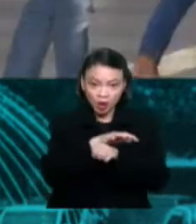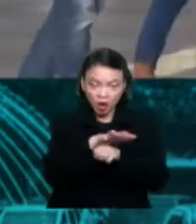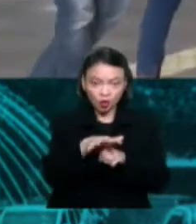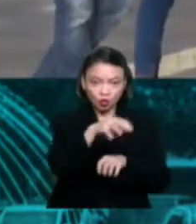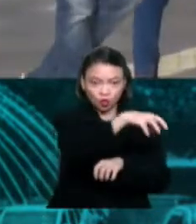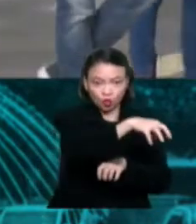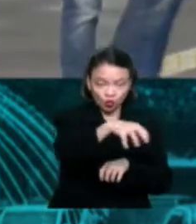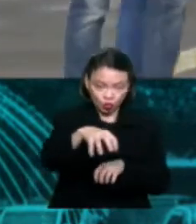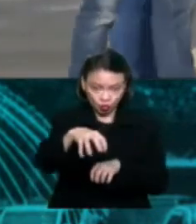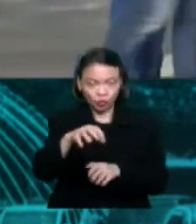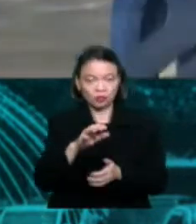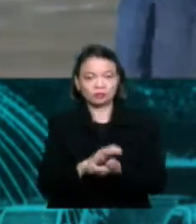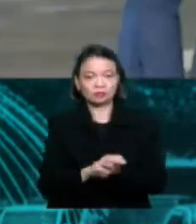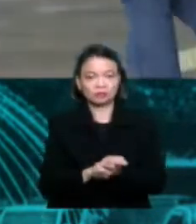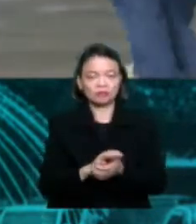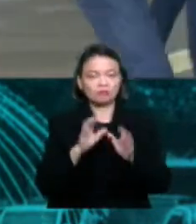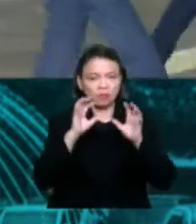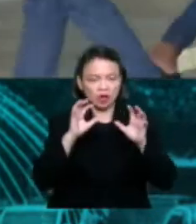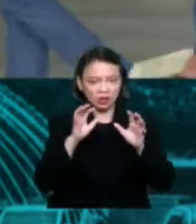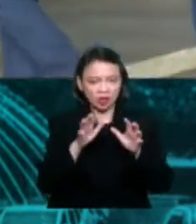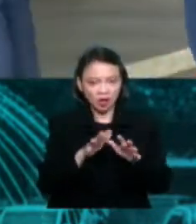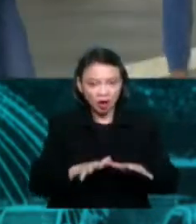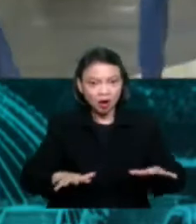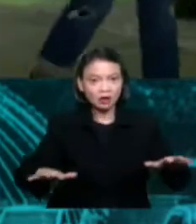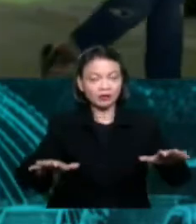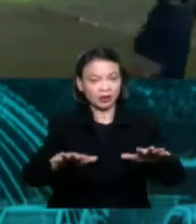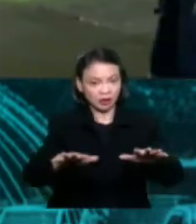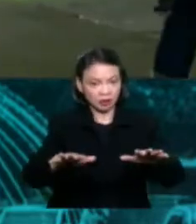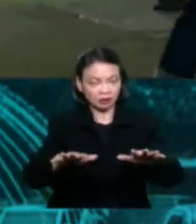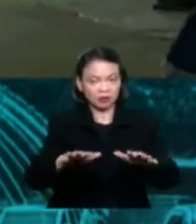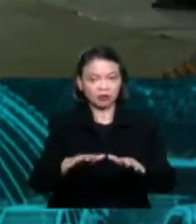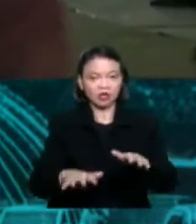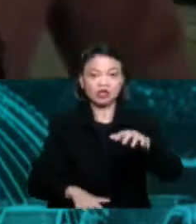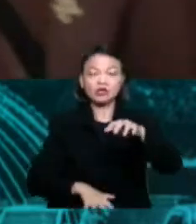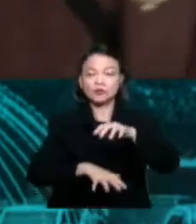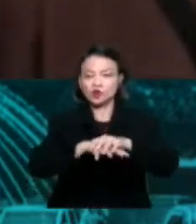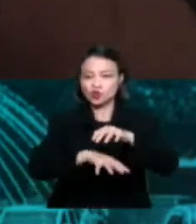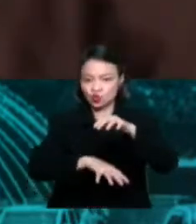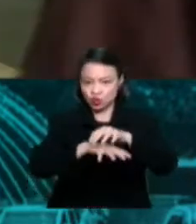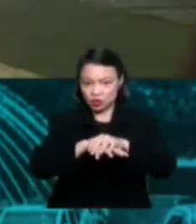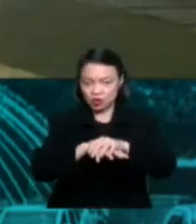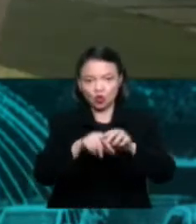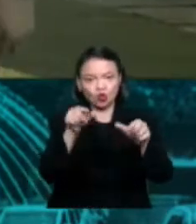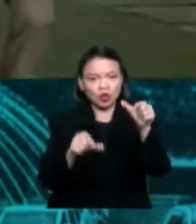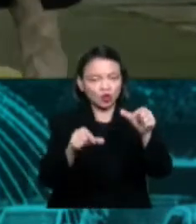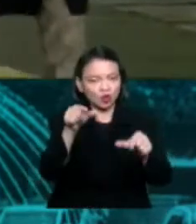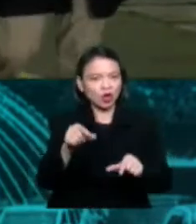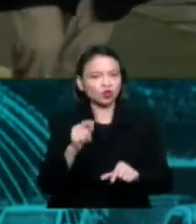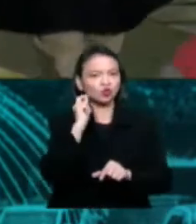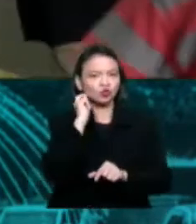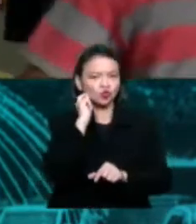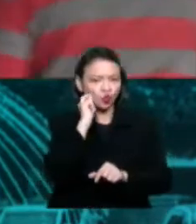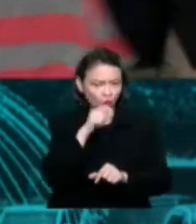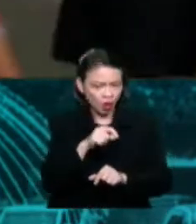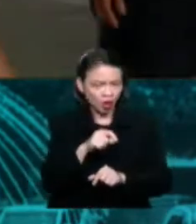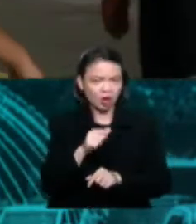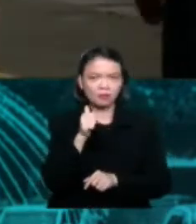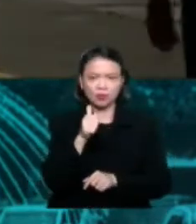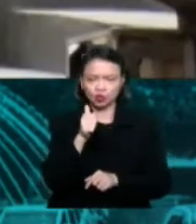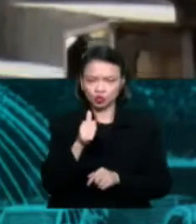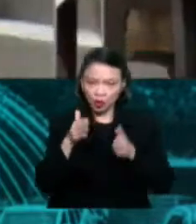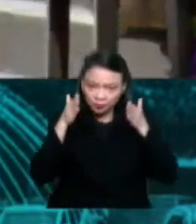old people more than 60 years maybe need more attentions about their